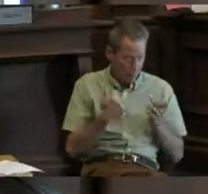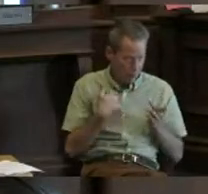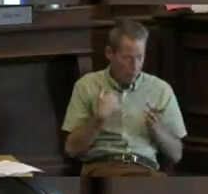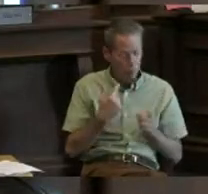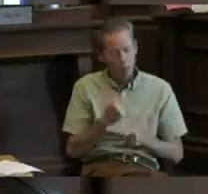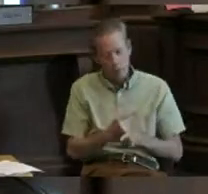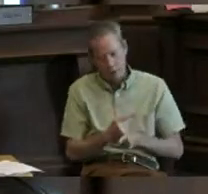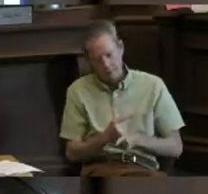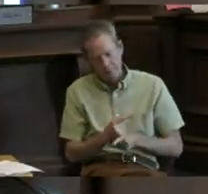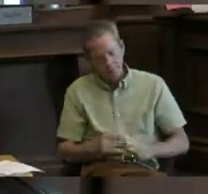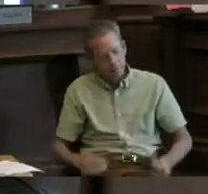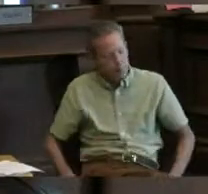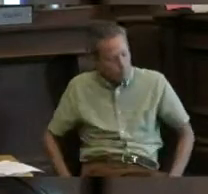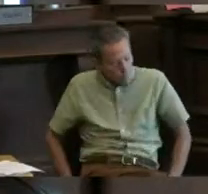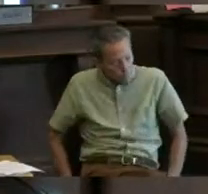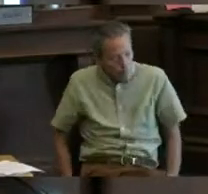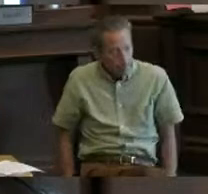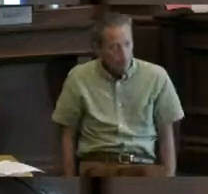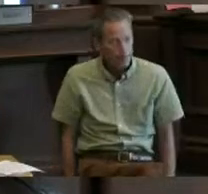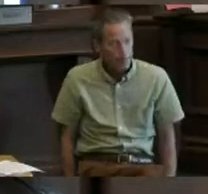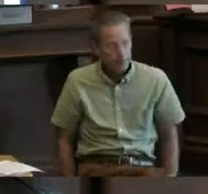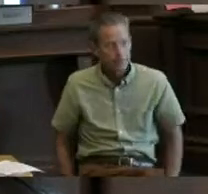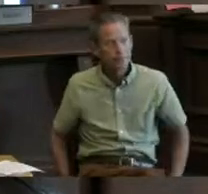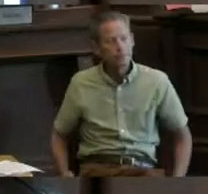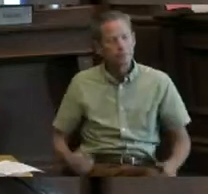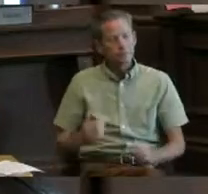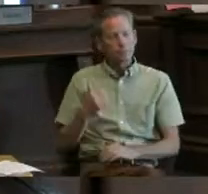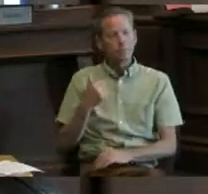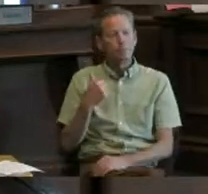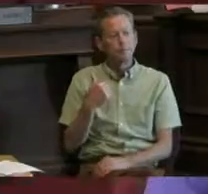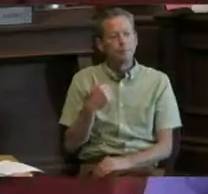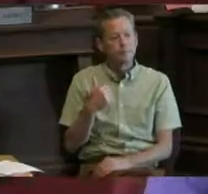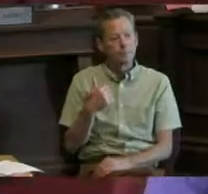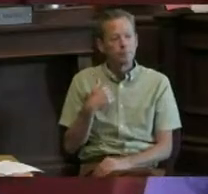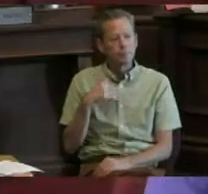many people drive to work, right. Basically. We have